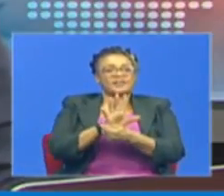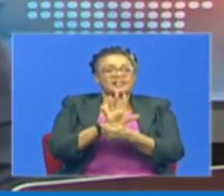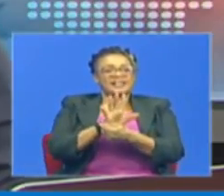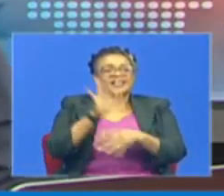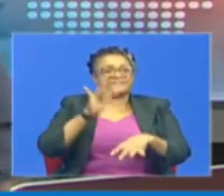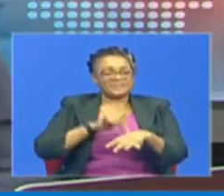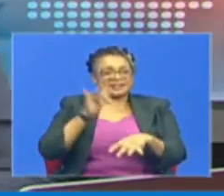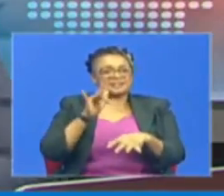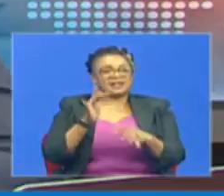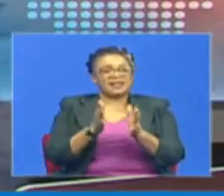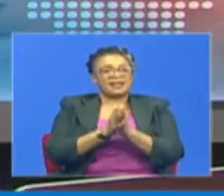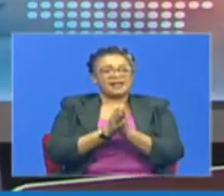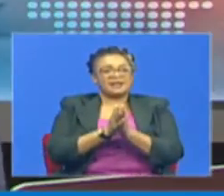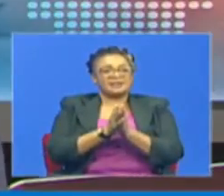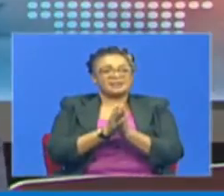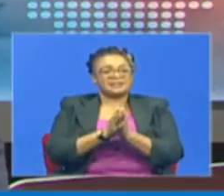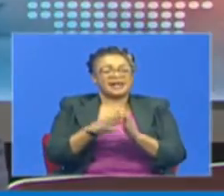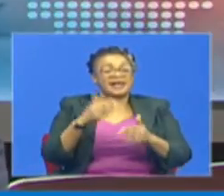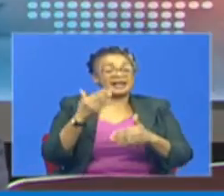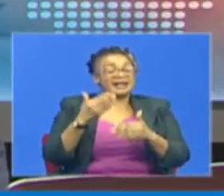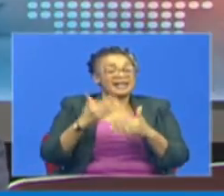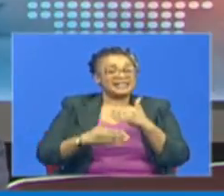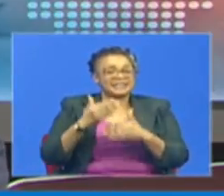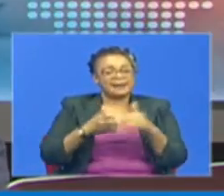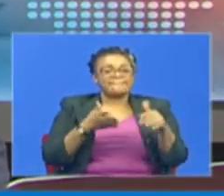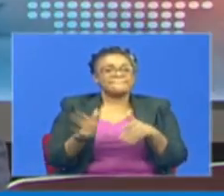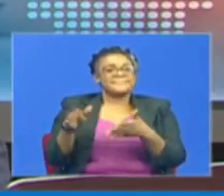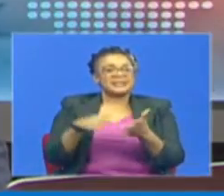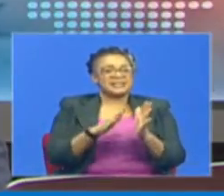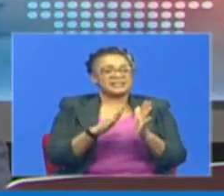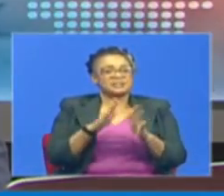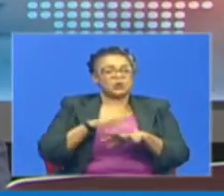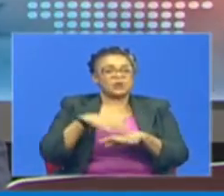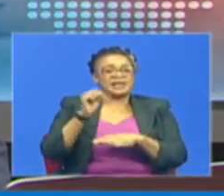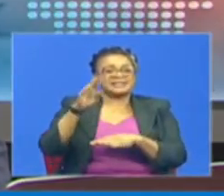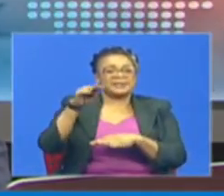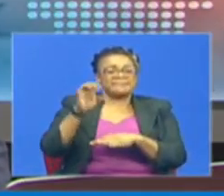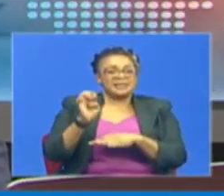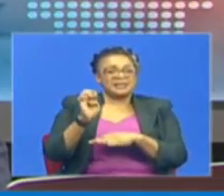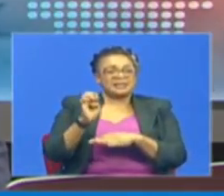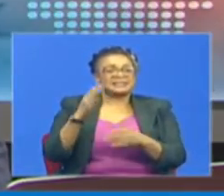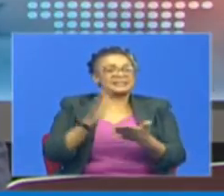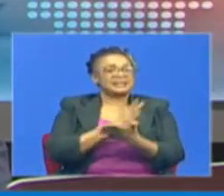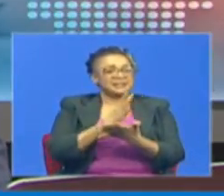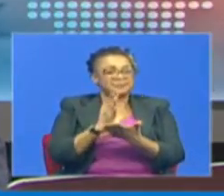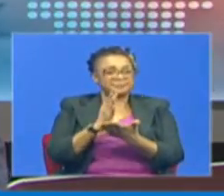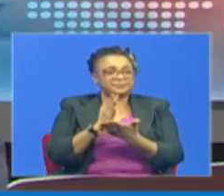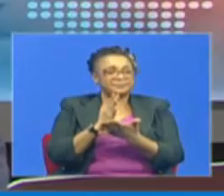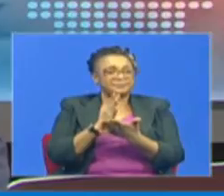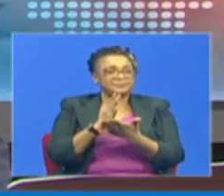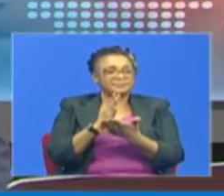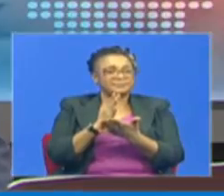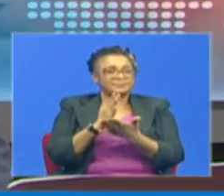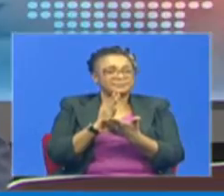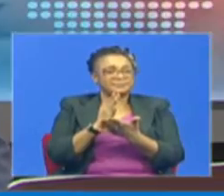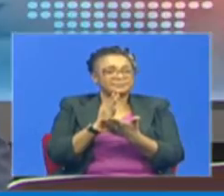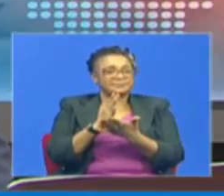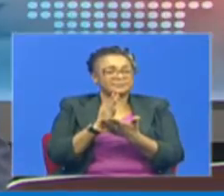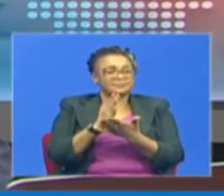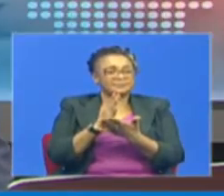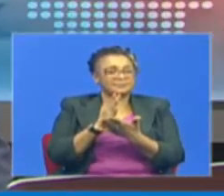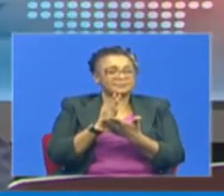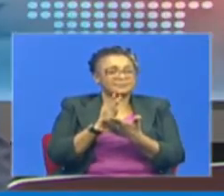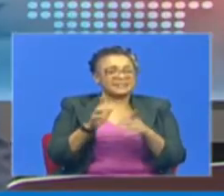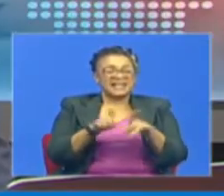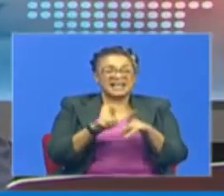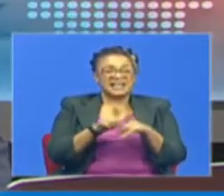and the related measures on the SME sector, that is the MSMEs and the SMEs, that's the small and medium-sized enterprises, as